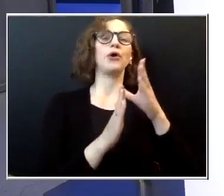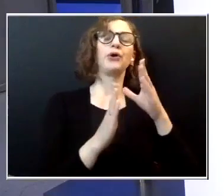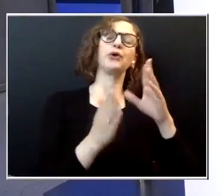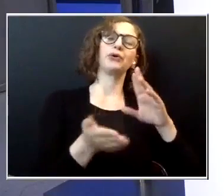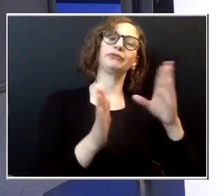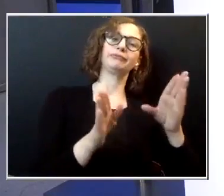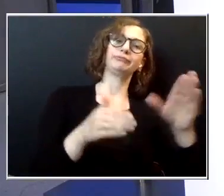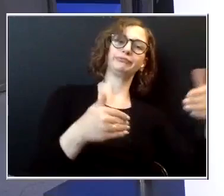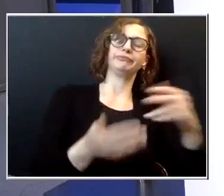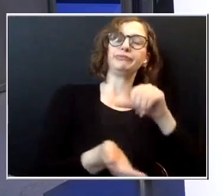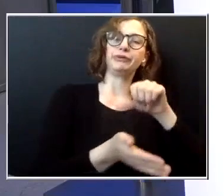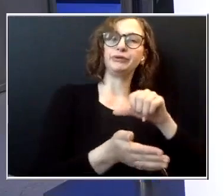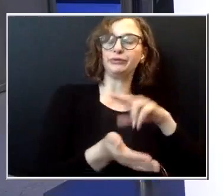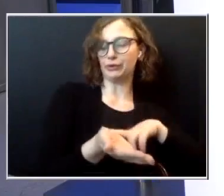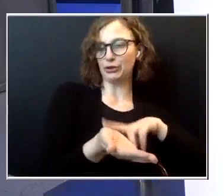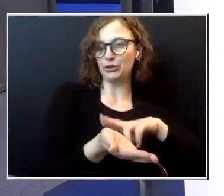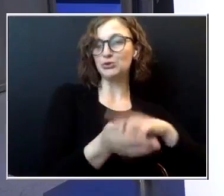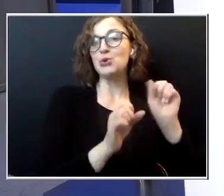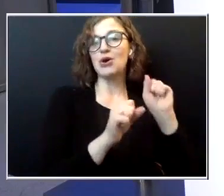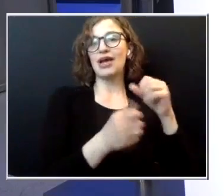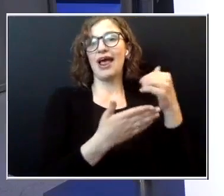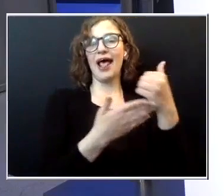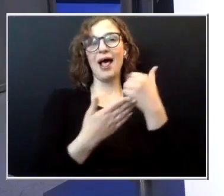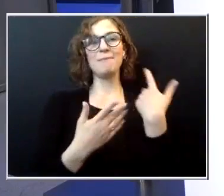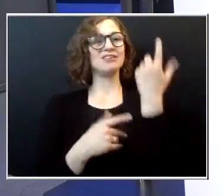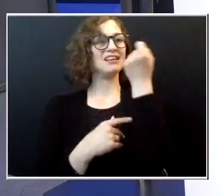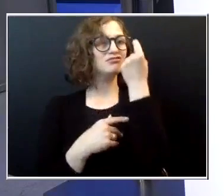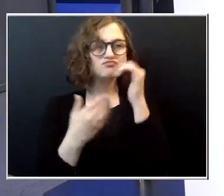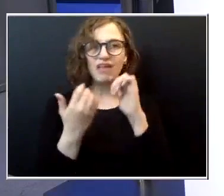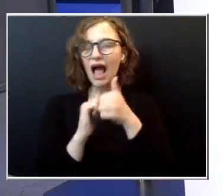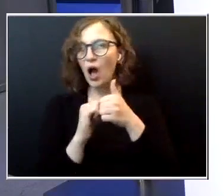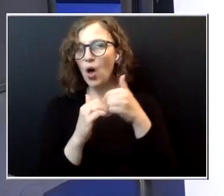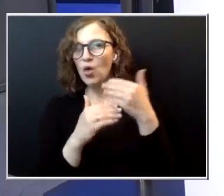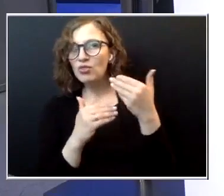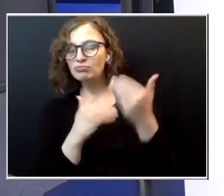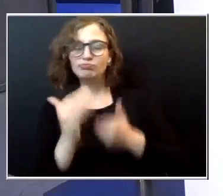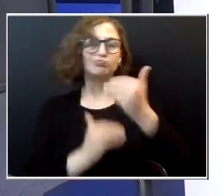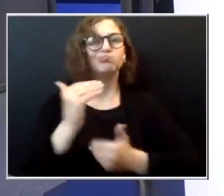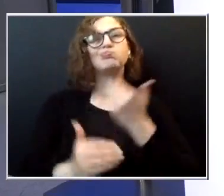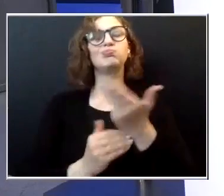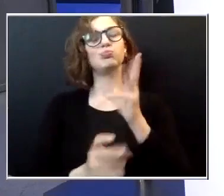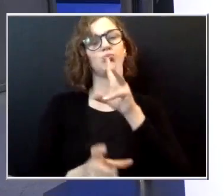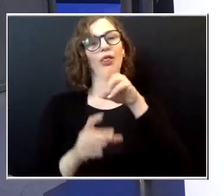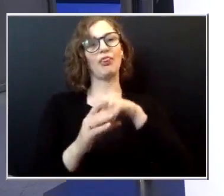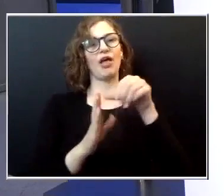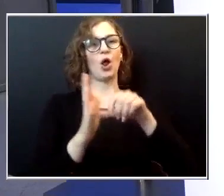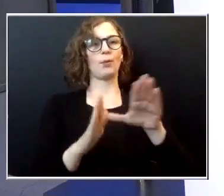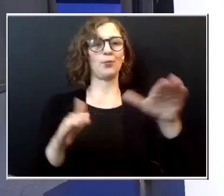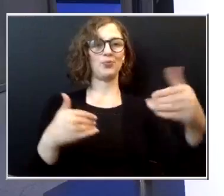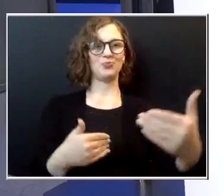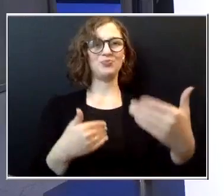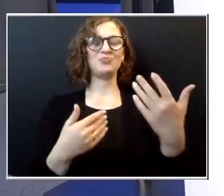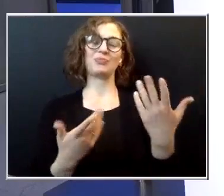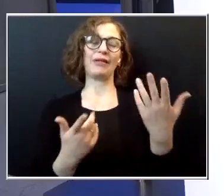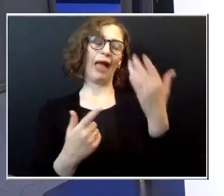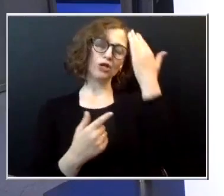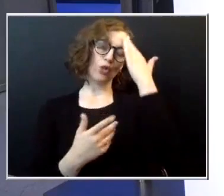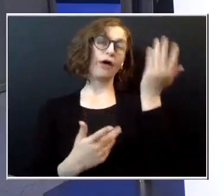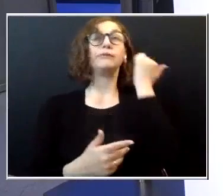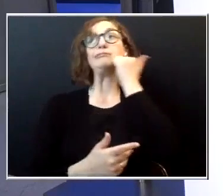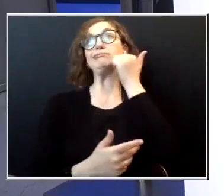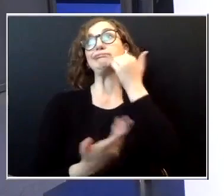room. I know that's kind of all in a day for you, but it's kind of exciting to know, kind of take us literally behind the sheet there. Great to have you